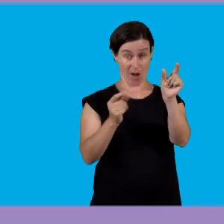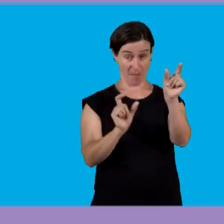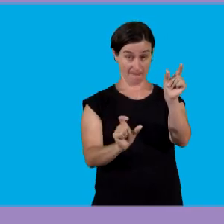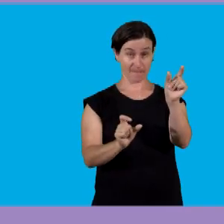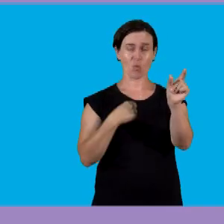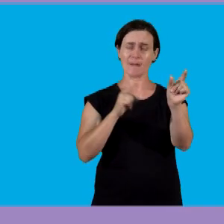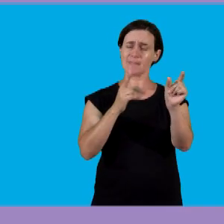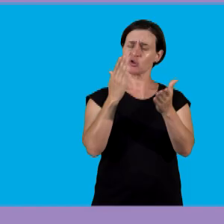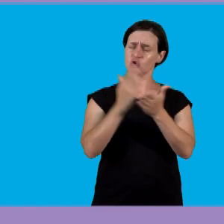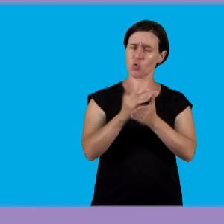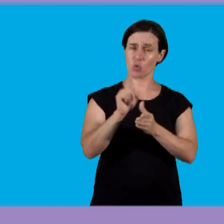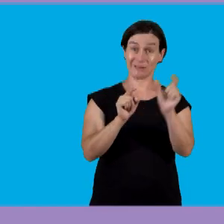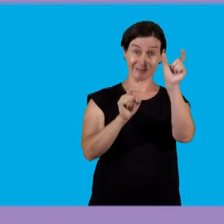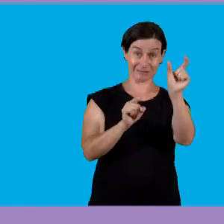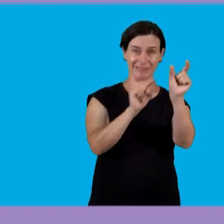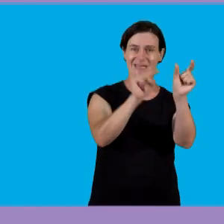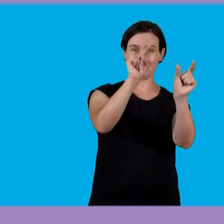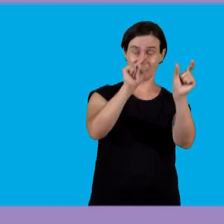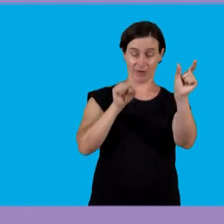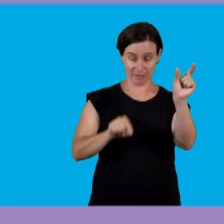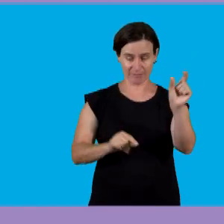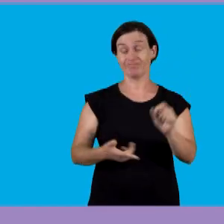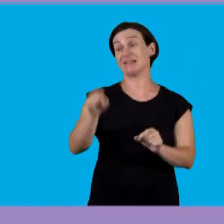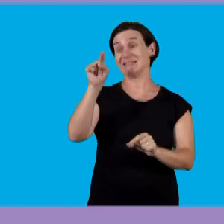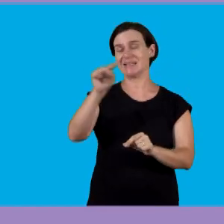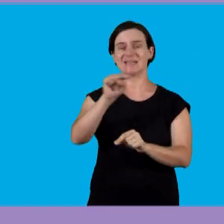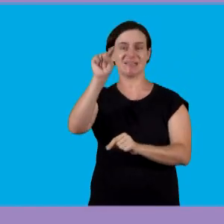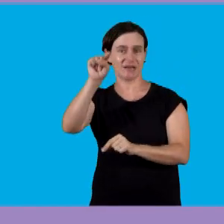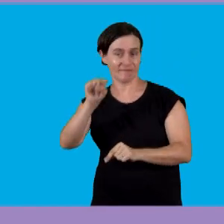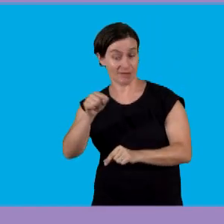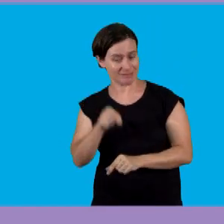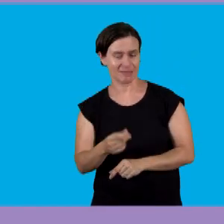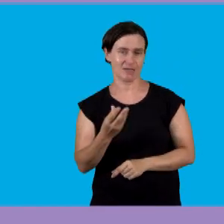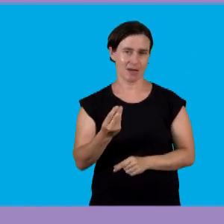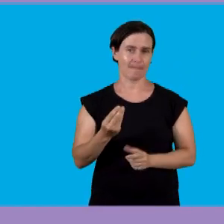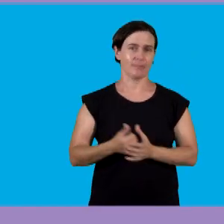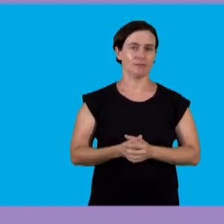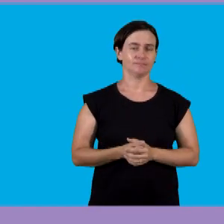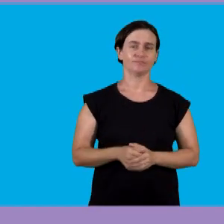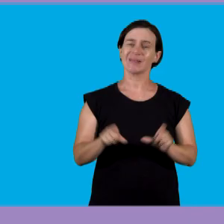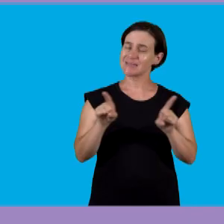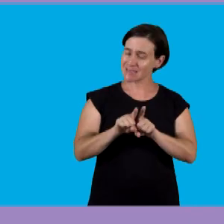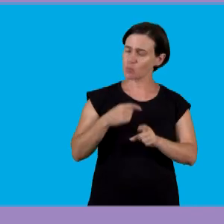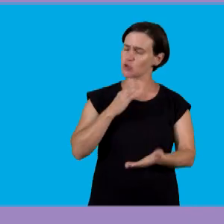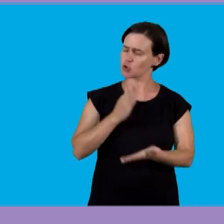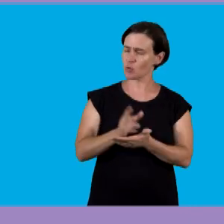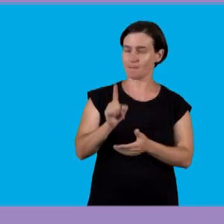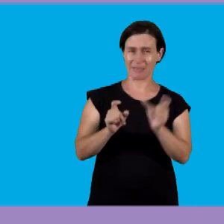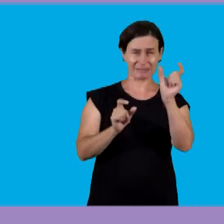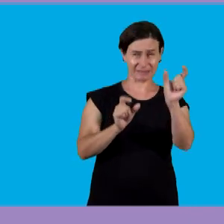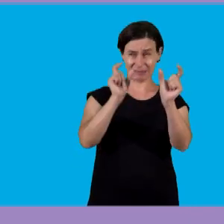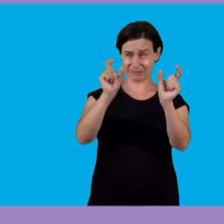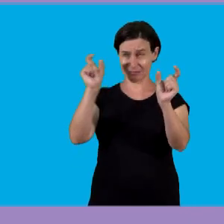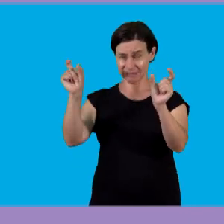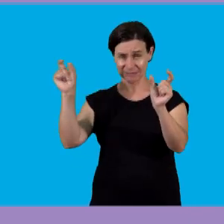in the binomial divides with the monomial. Just like when we were multiplying, we made sure that each term of the binomial was multiplied